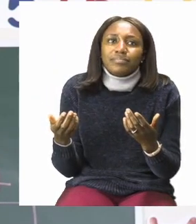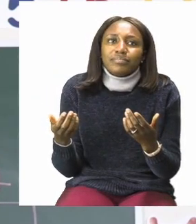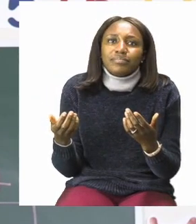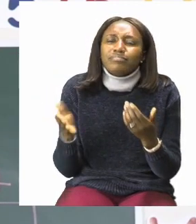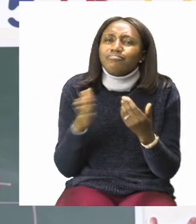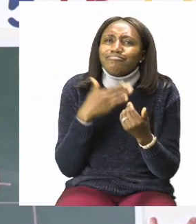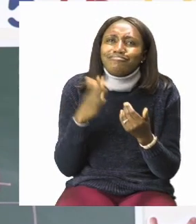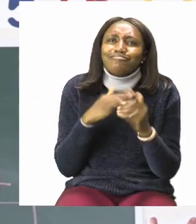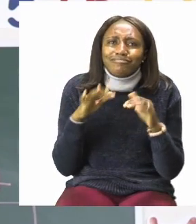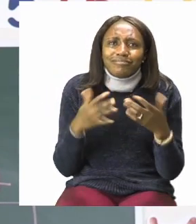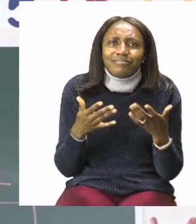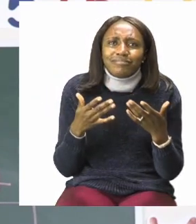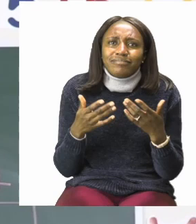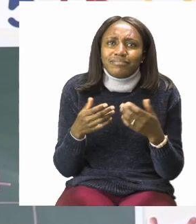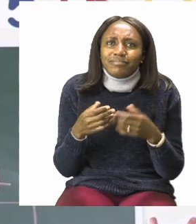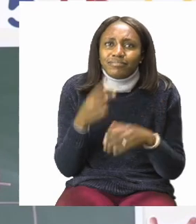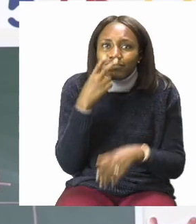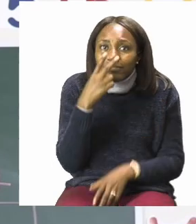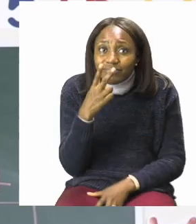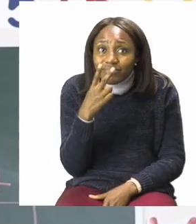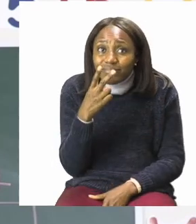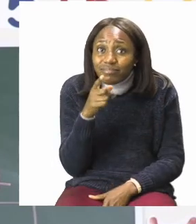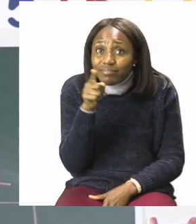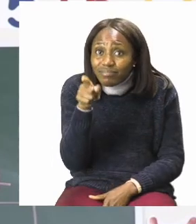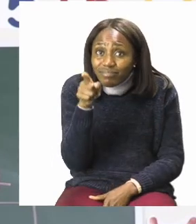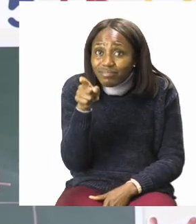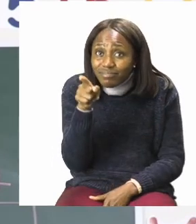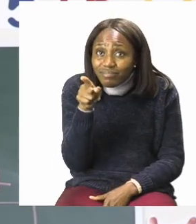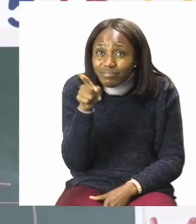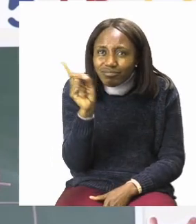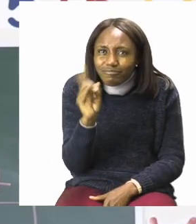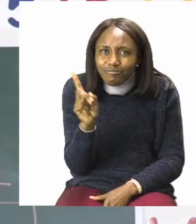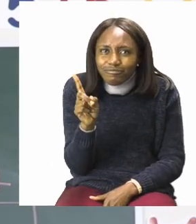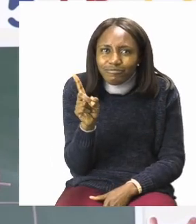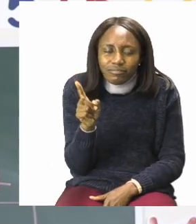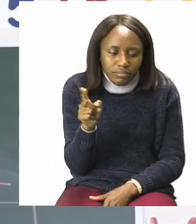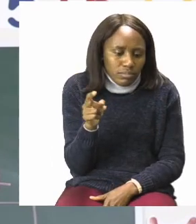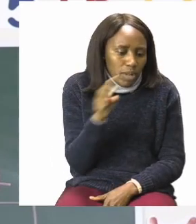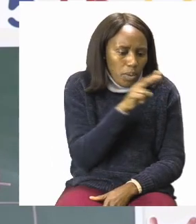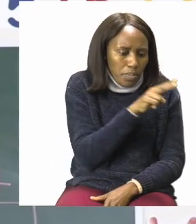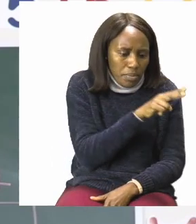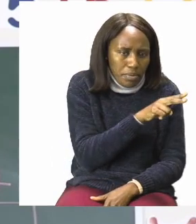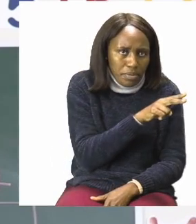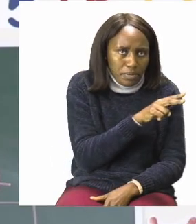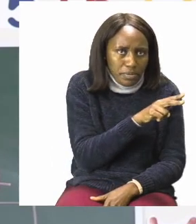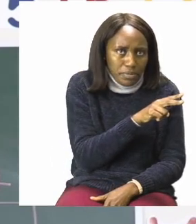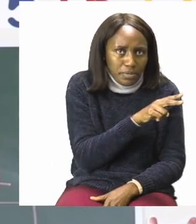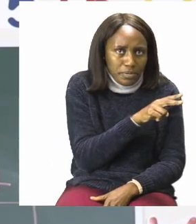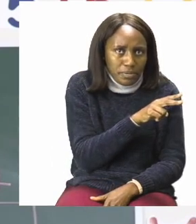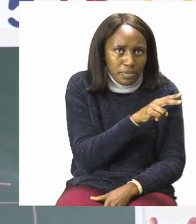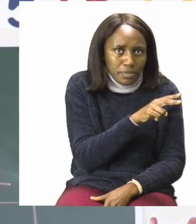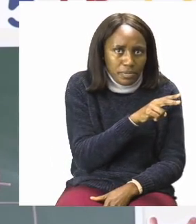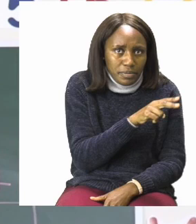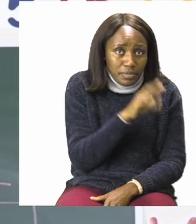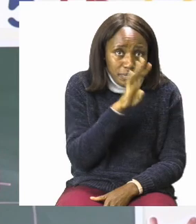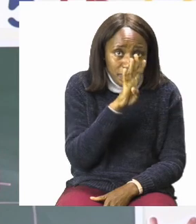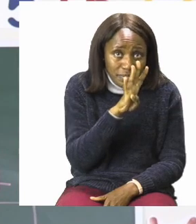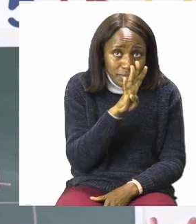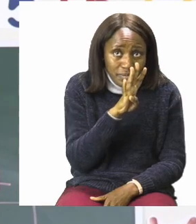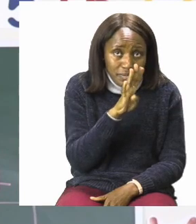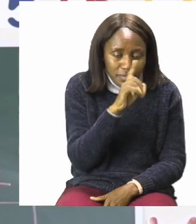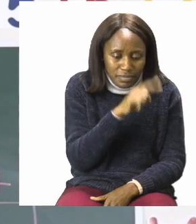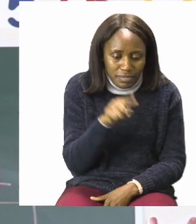simply because what we're looking for is at the end of the equal sign. So you can make 4